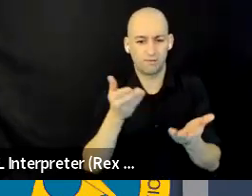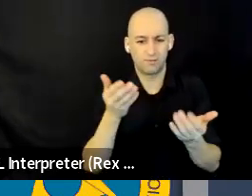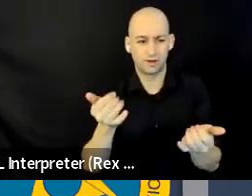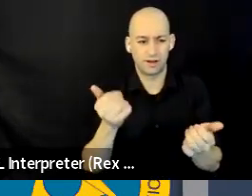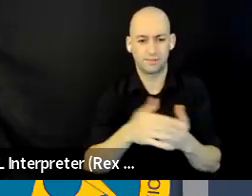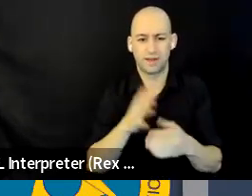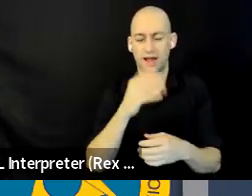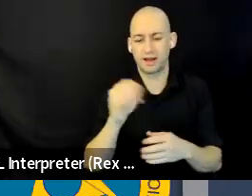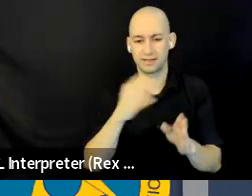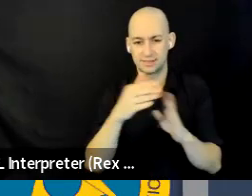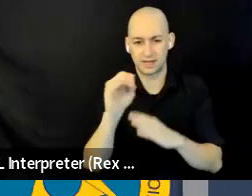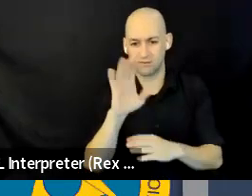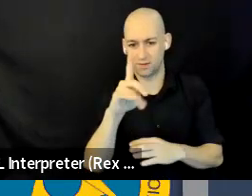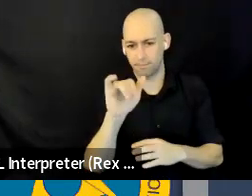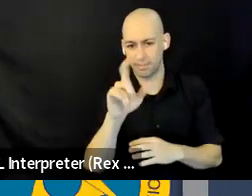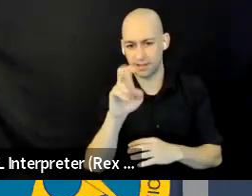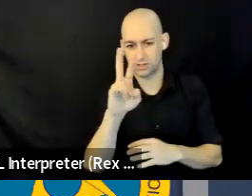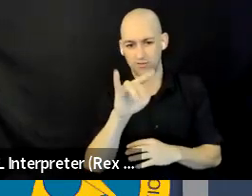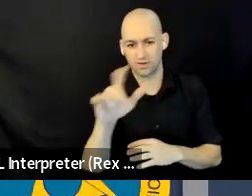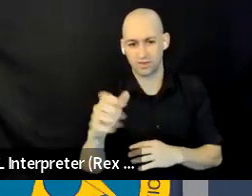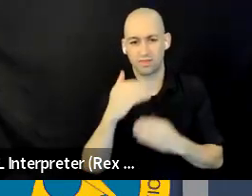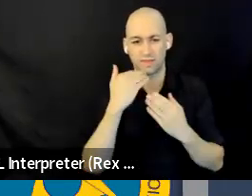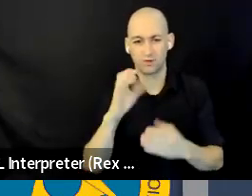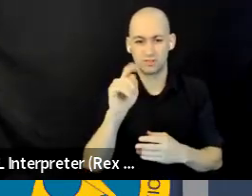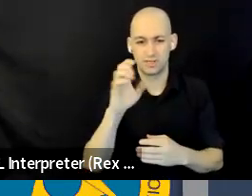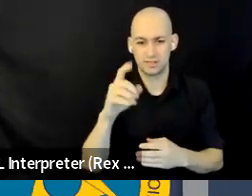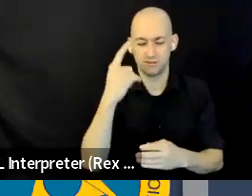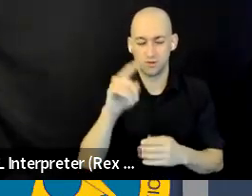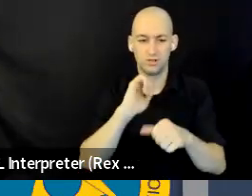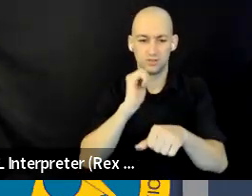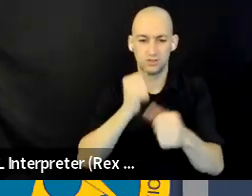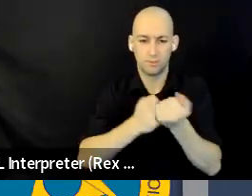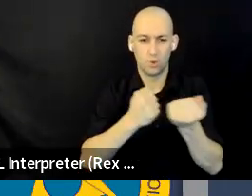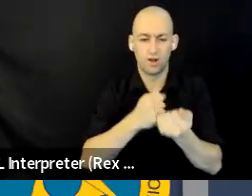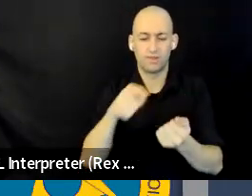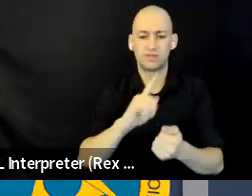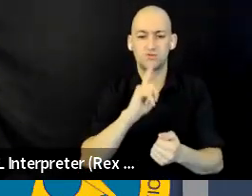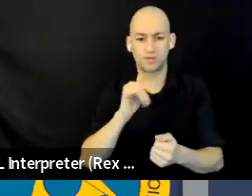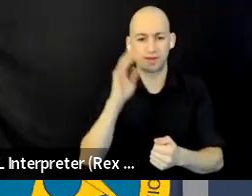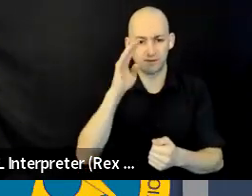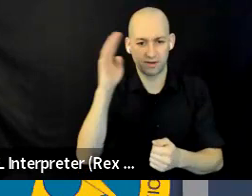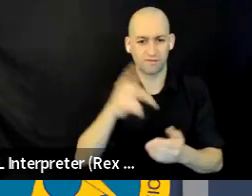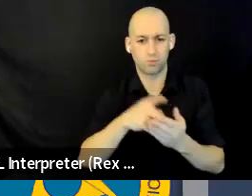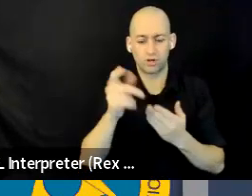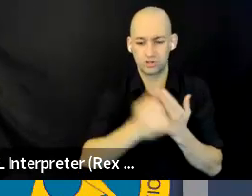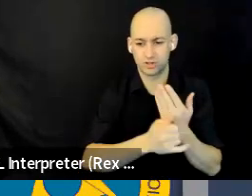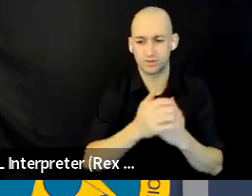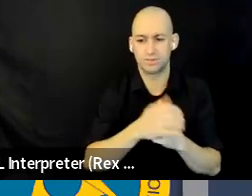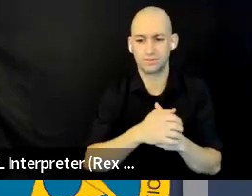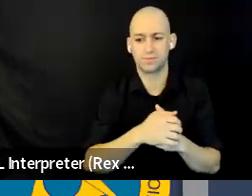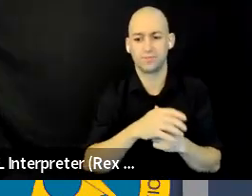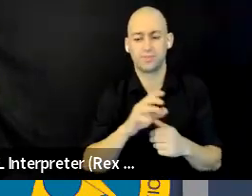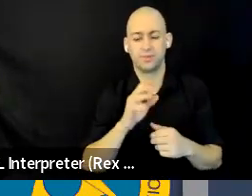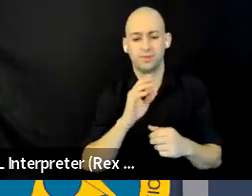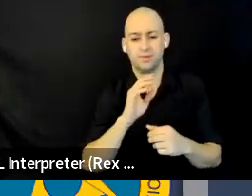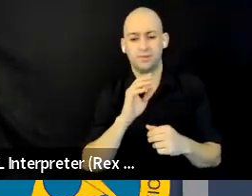the CTC for supporting this extremely innovative project. We also want to thank Caltrans District Director Amarjeet Benapal